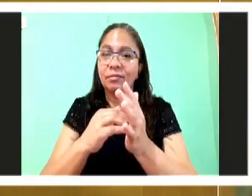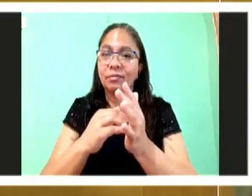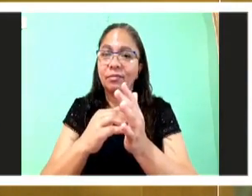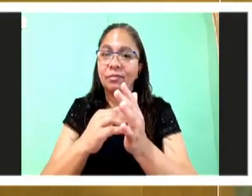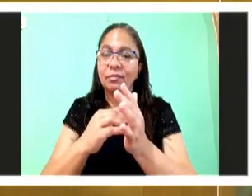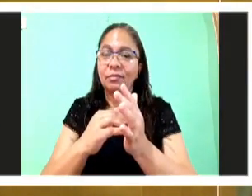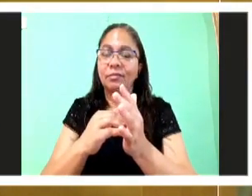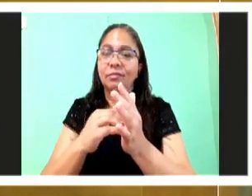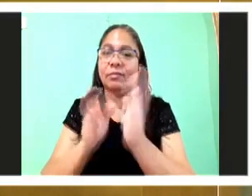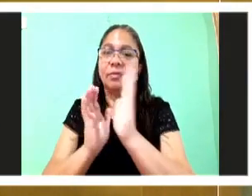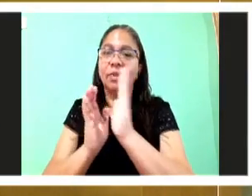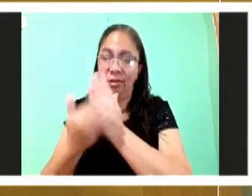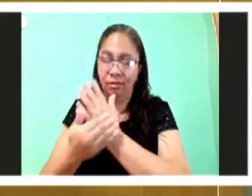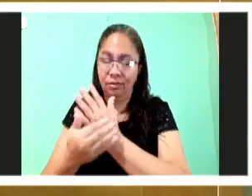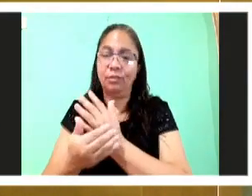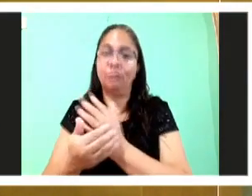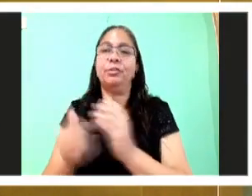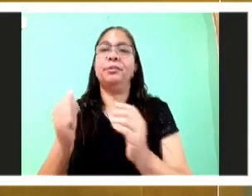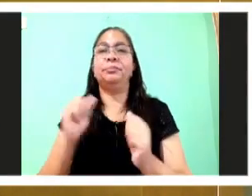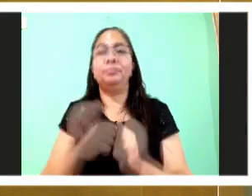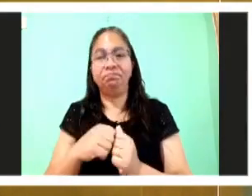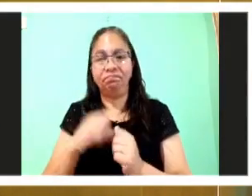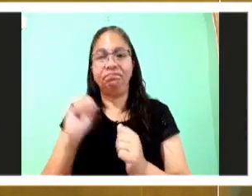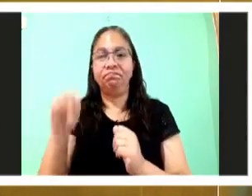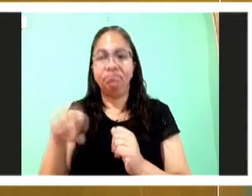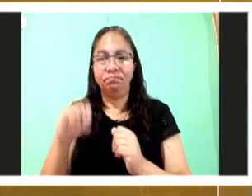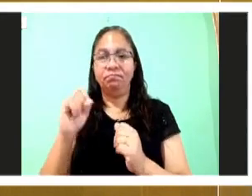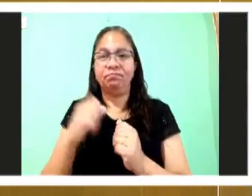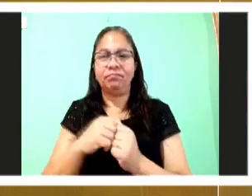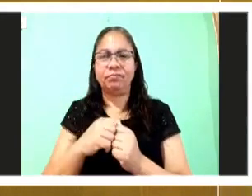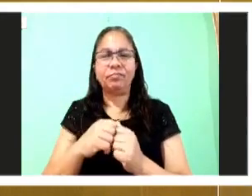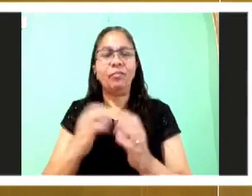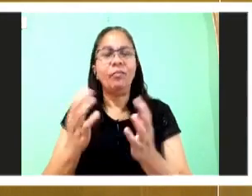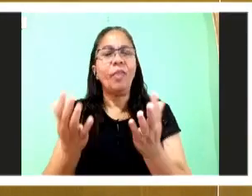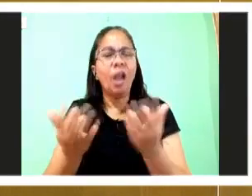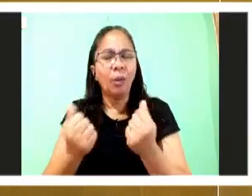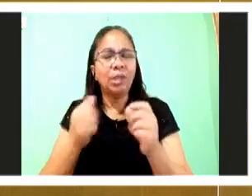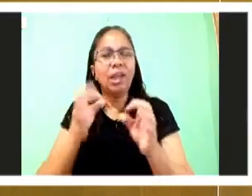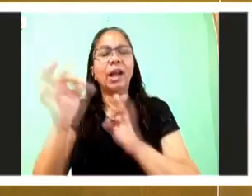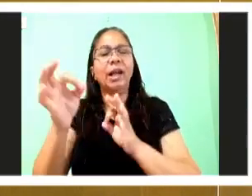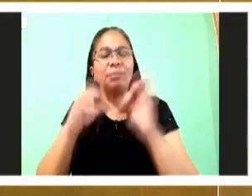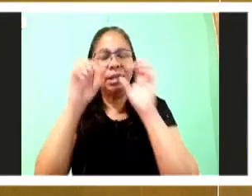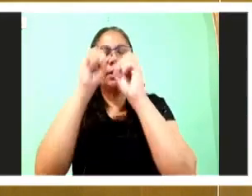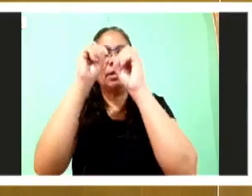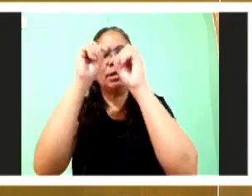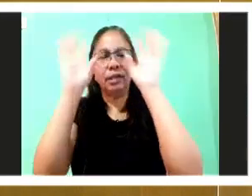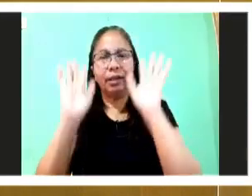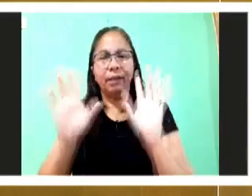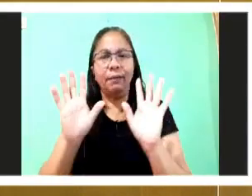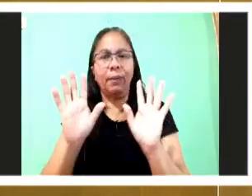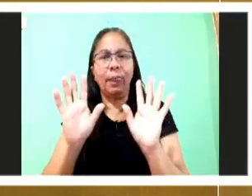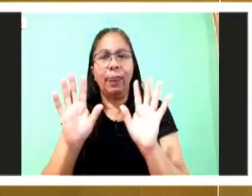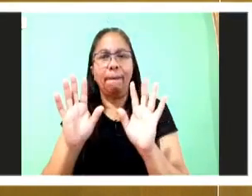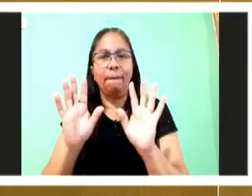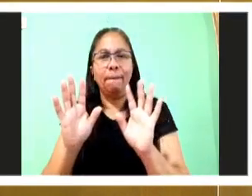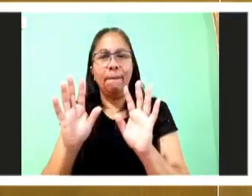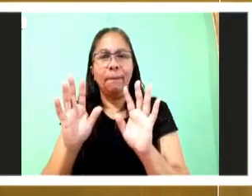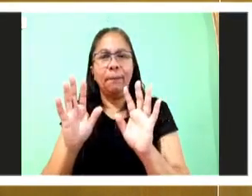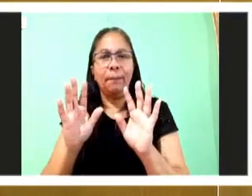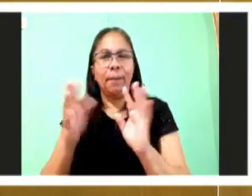commits adultery. And I want to be clear here. We've had one consistent erroneous